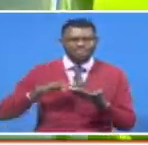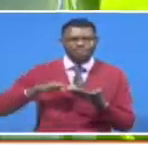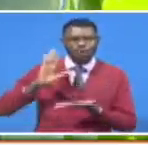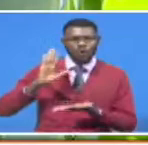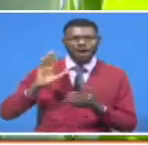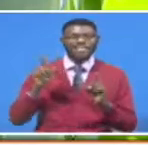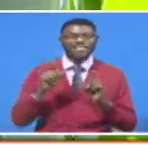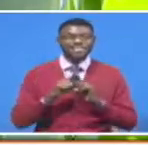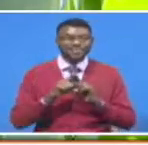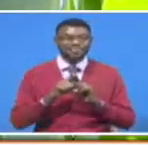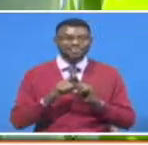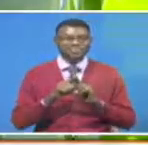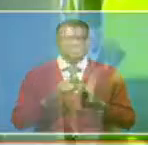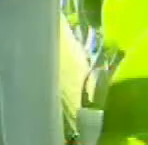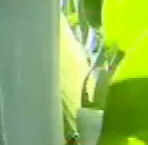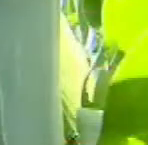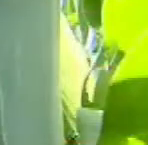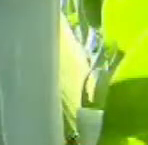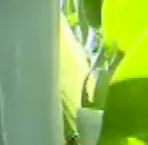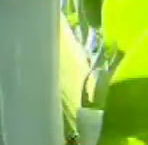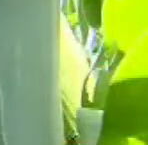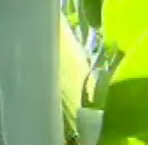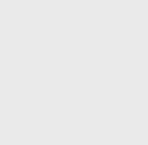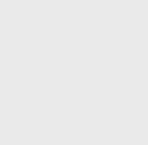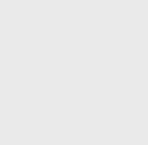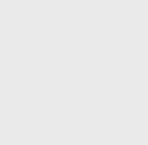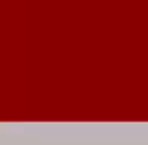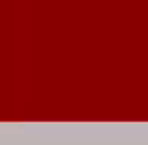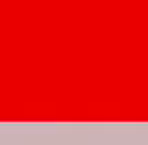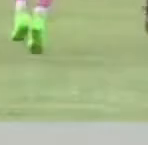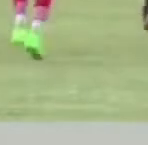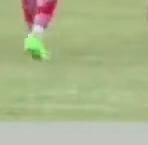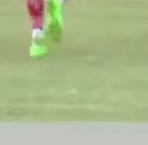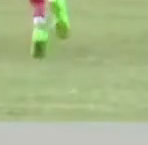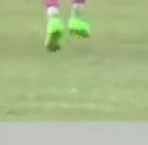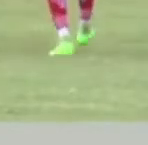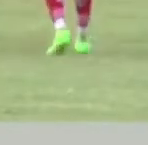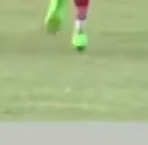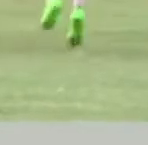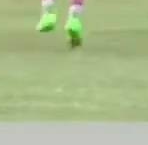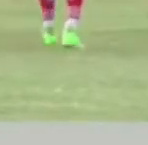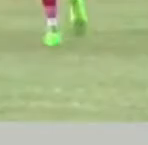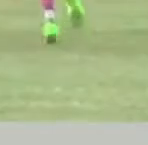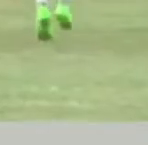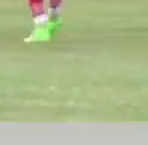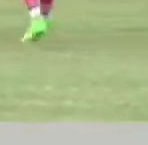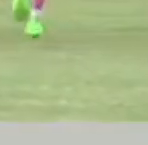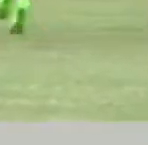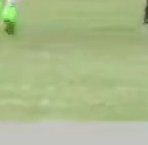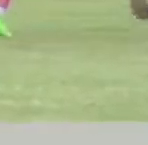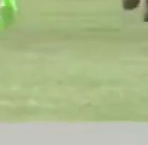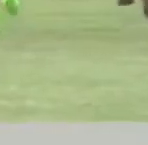production entering. Harambee Stars ranking drops once again.